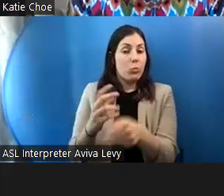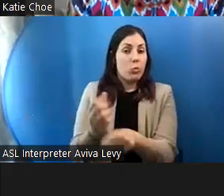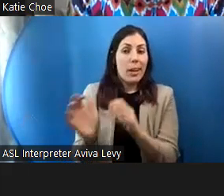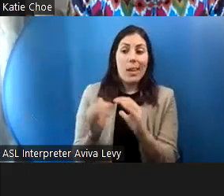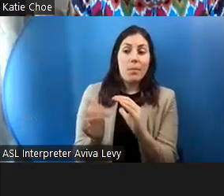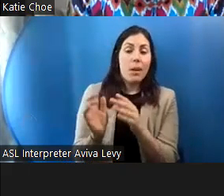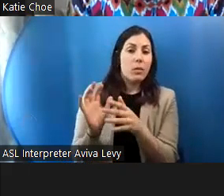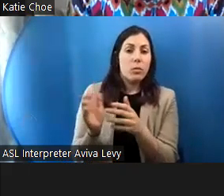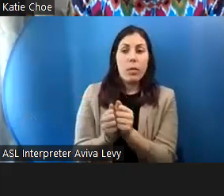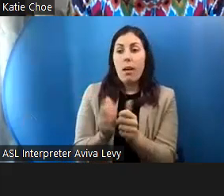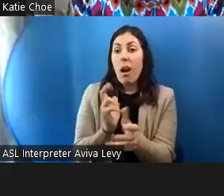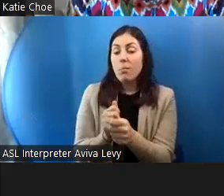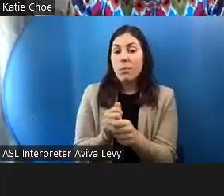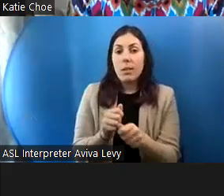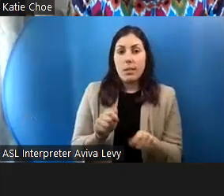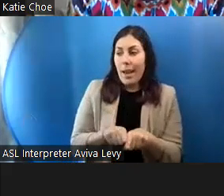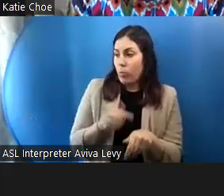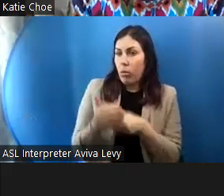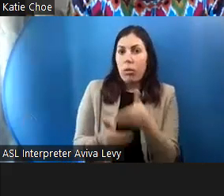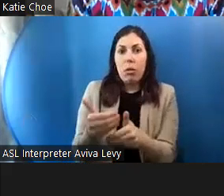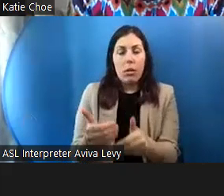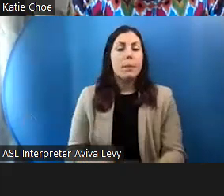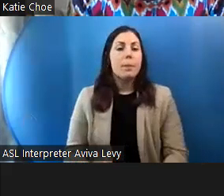on this project.